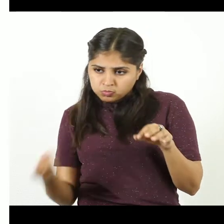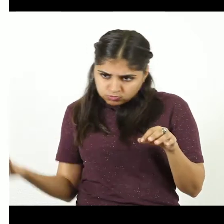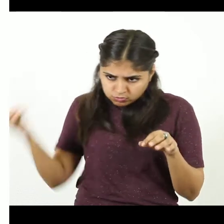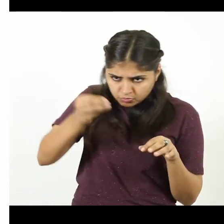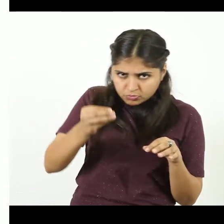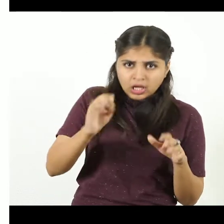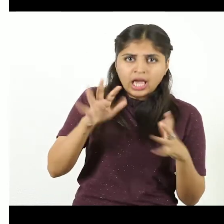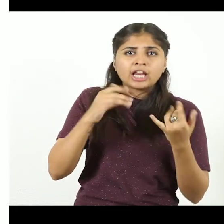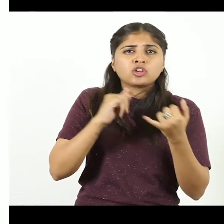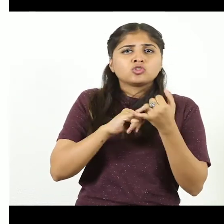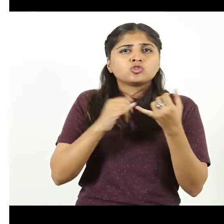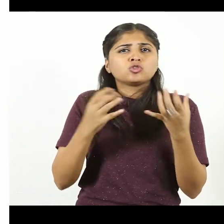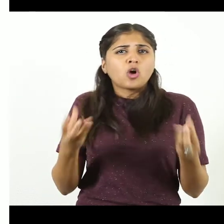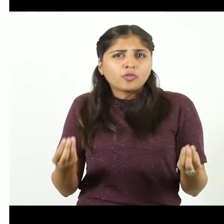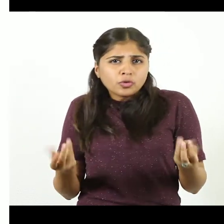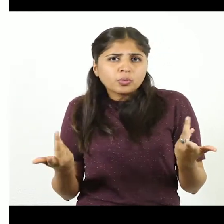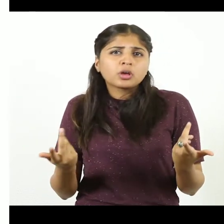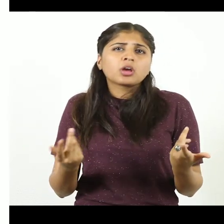problem appeared.